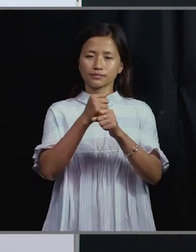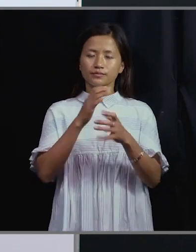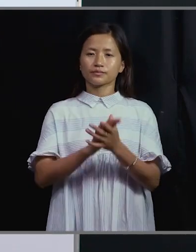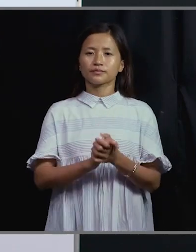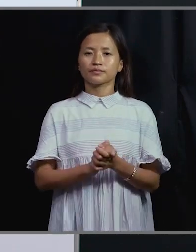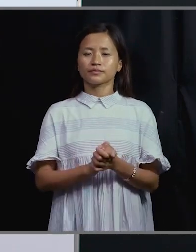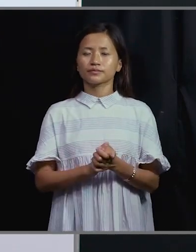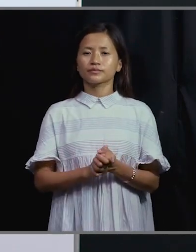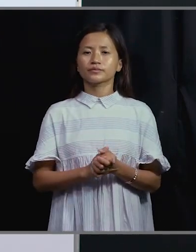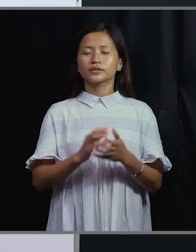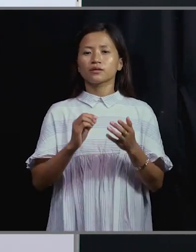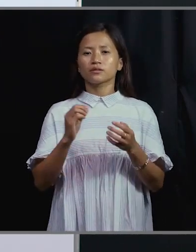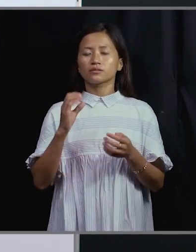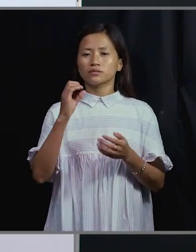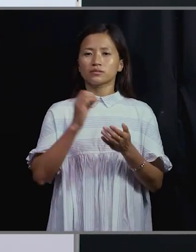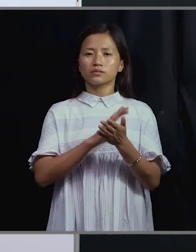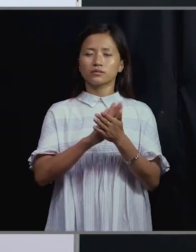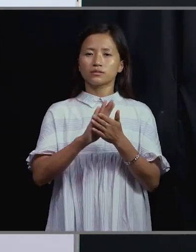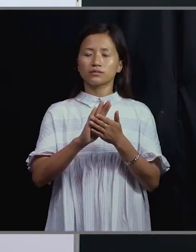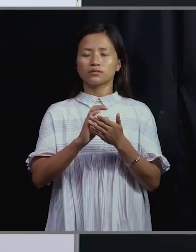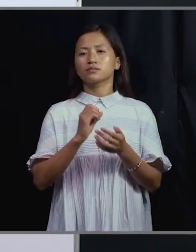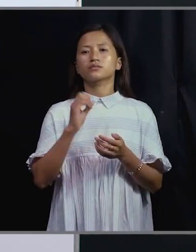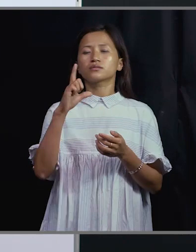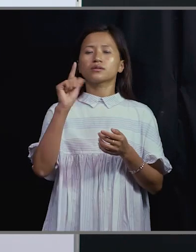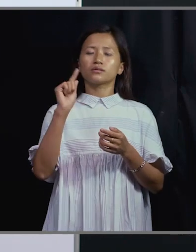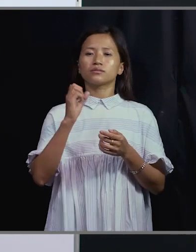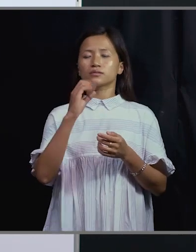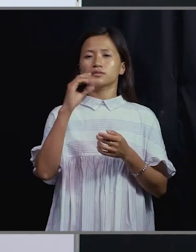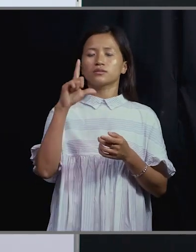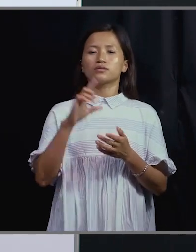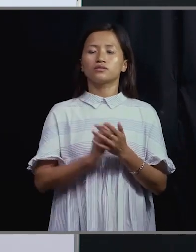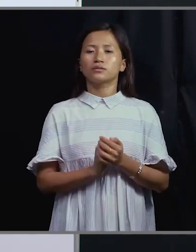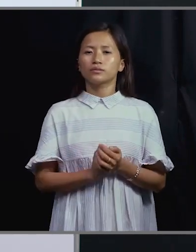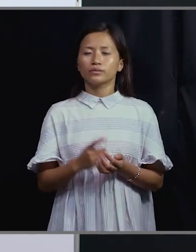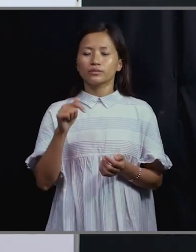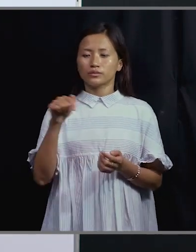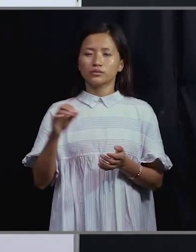If we have chloropenzene, which is a haloarene,